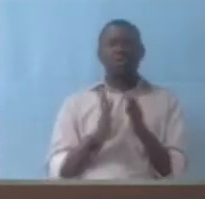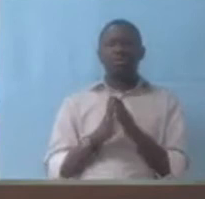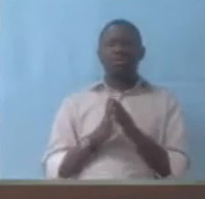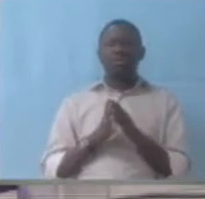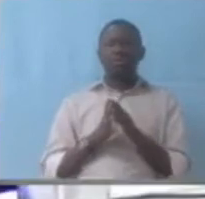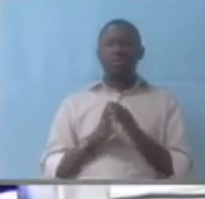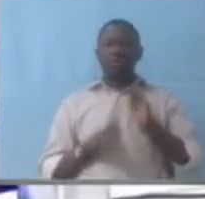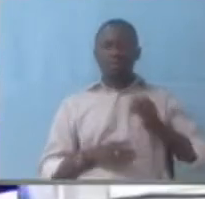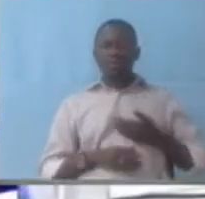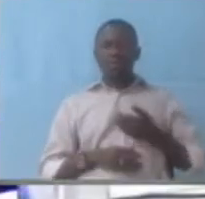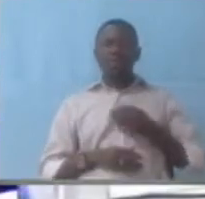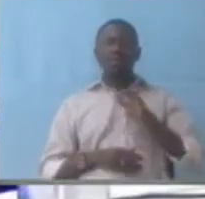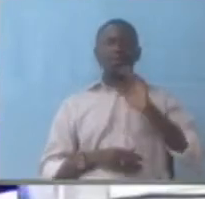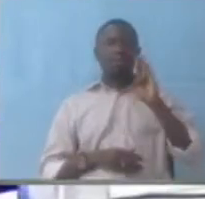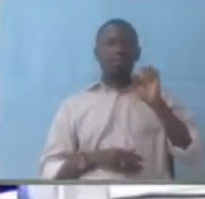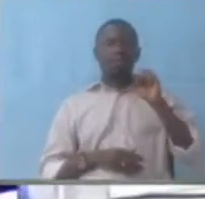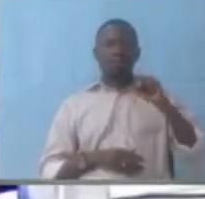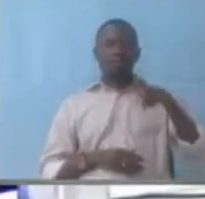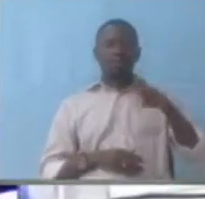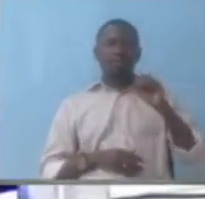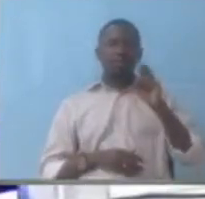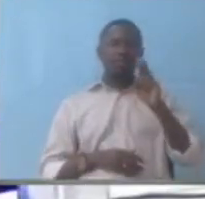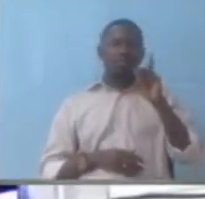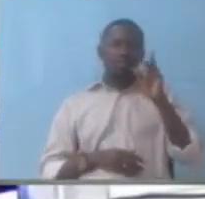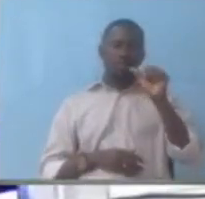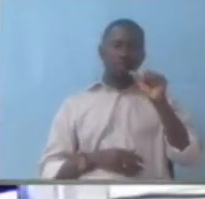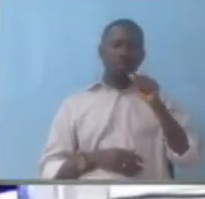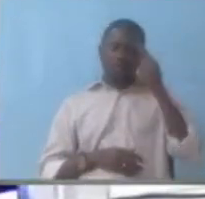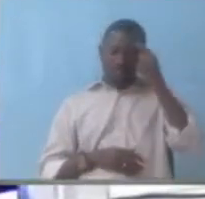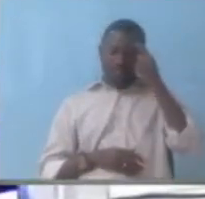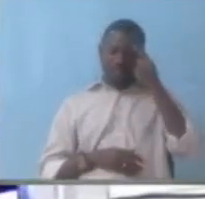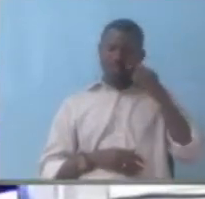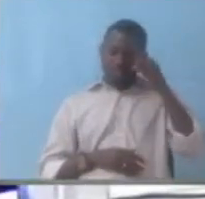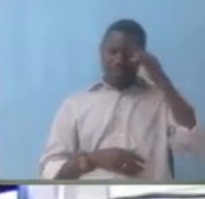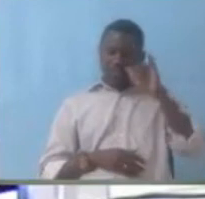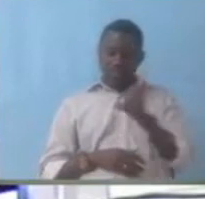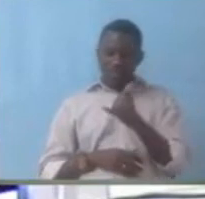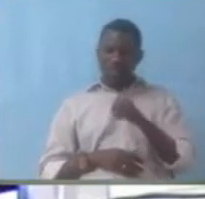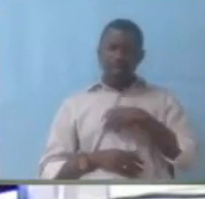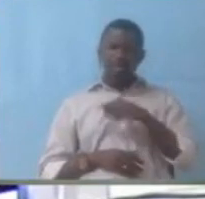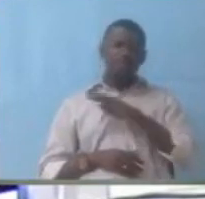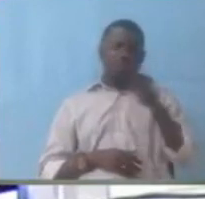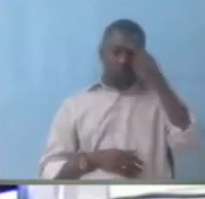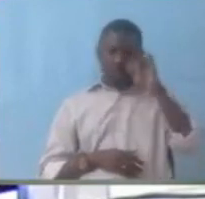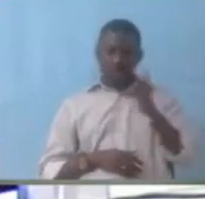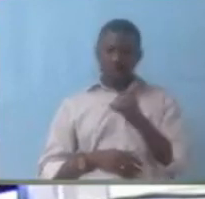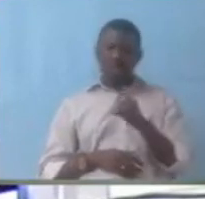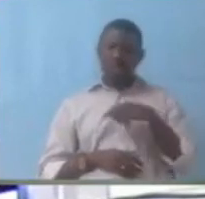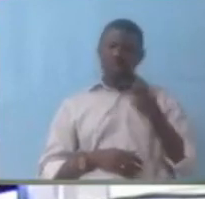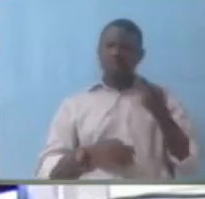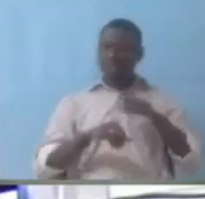Mrs. Bensuda, I think we'll agree to disagree at this point, we'll close for the lunch. I'll just refer you to